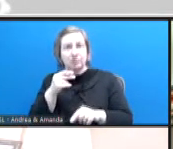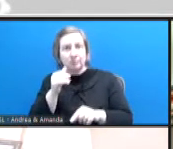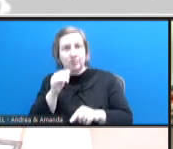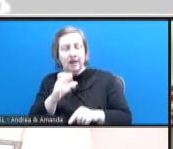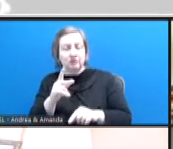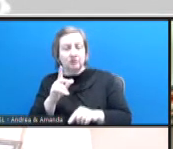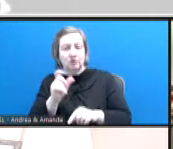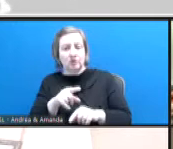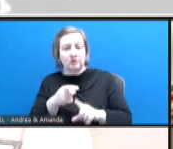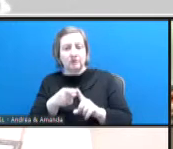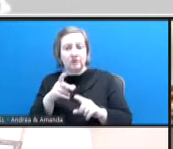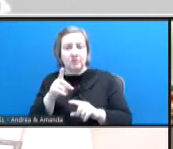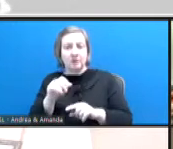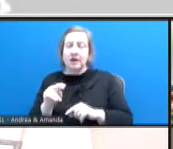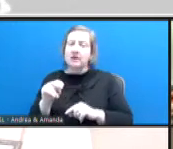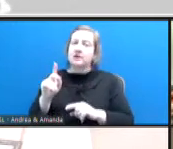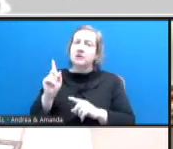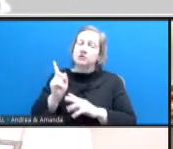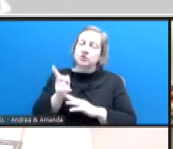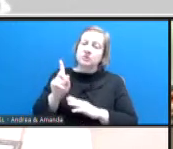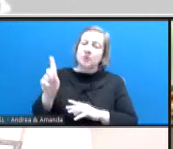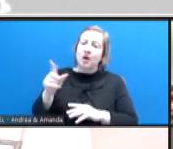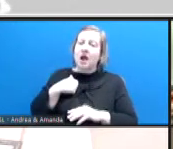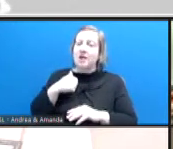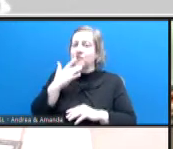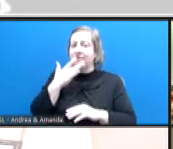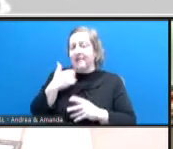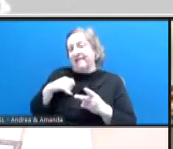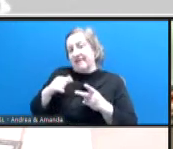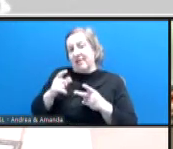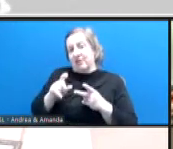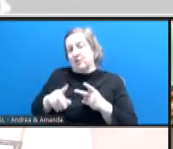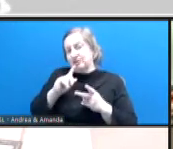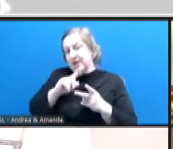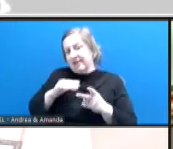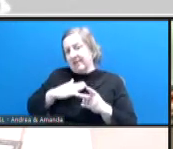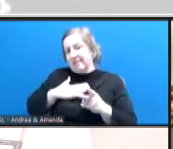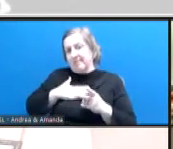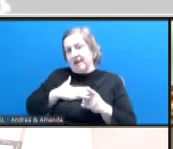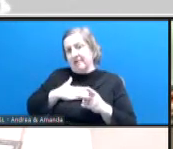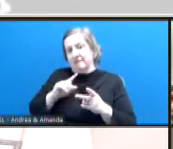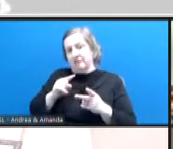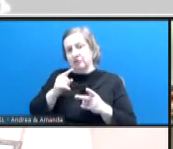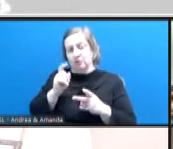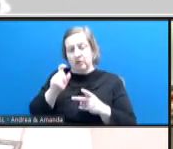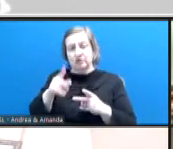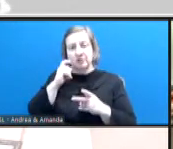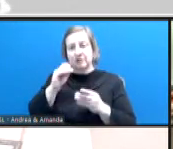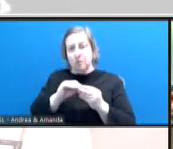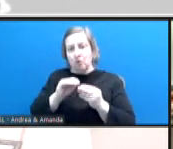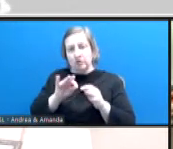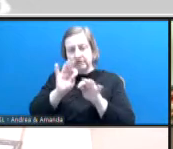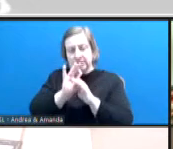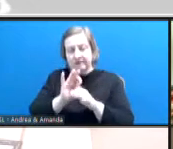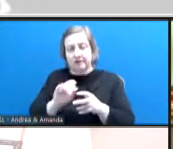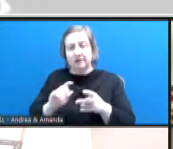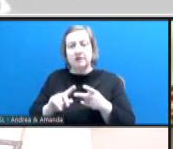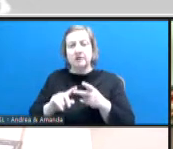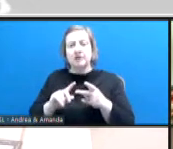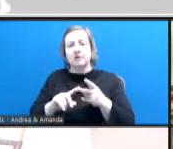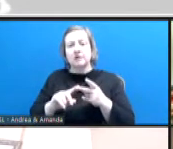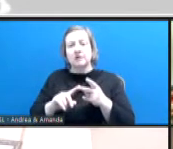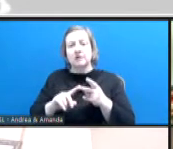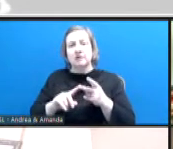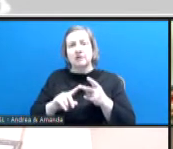Dan? Just a moment. Yeah. I would rather have the other question answered than my question as it's more significant. Is it the